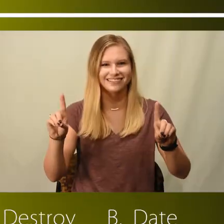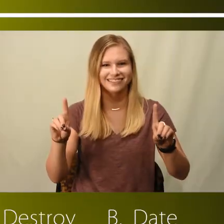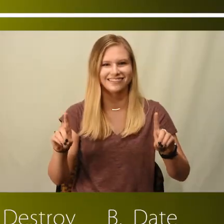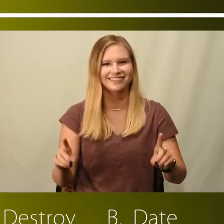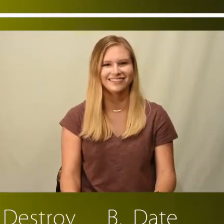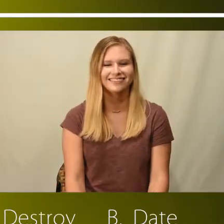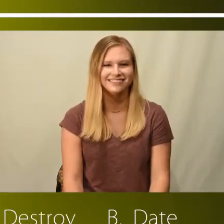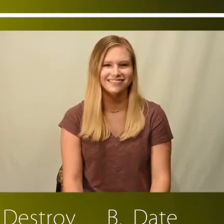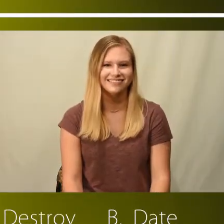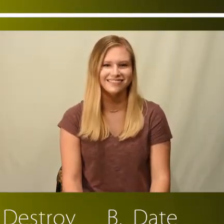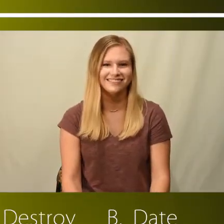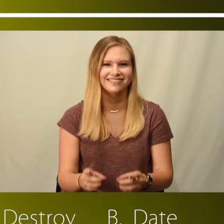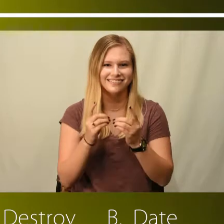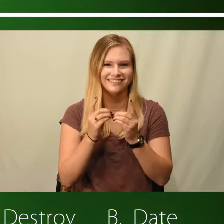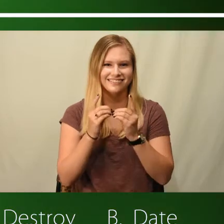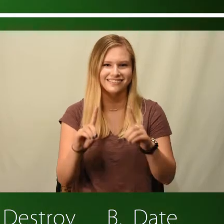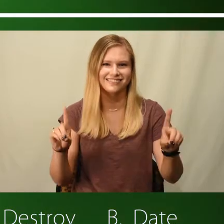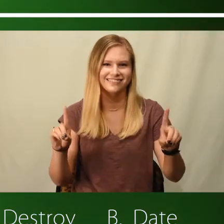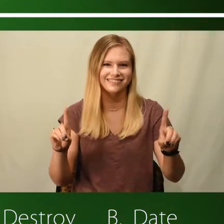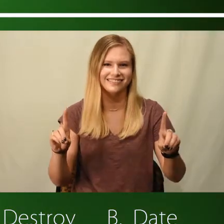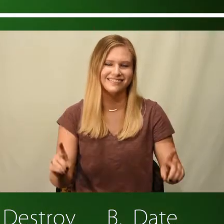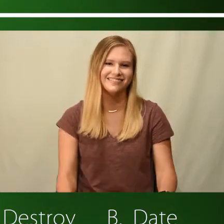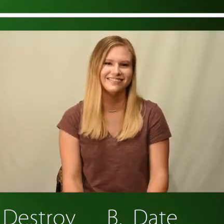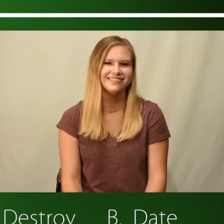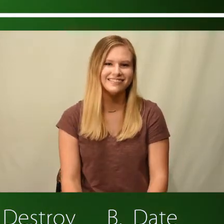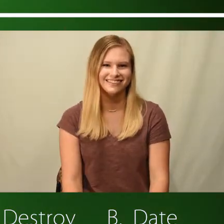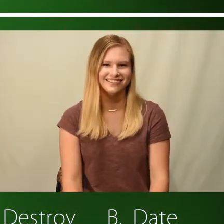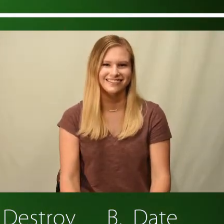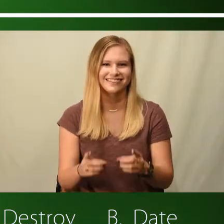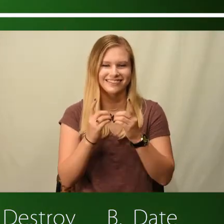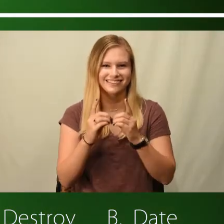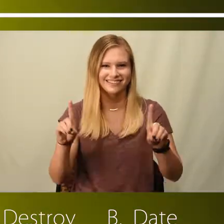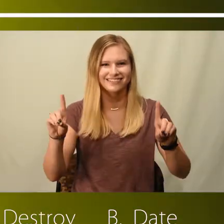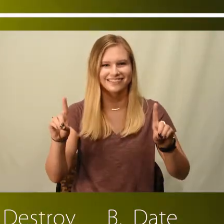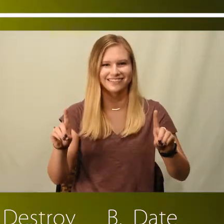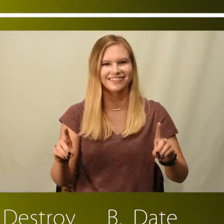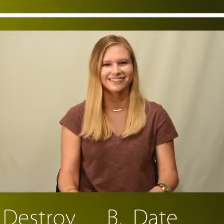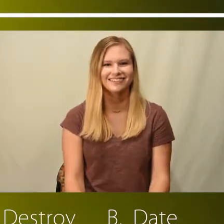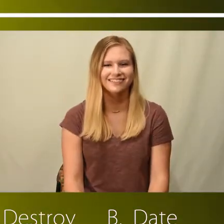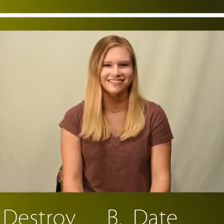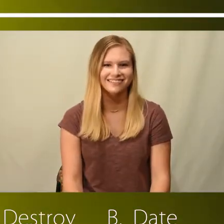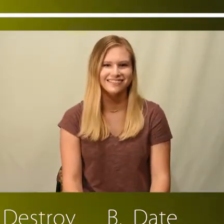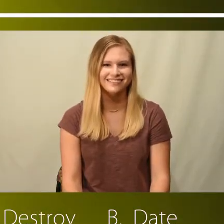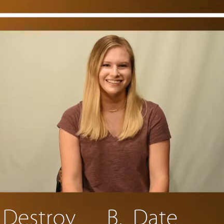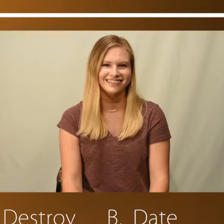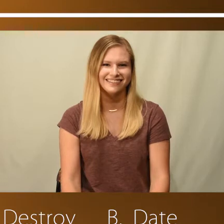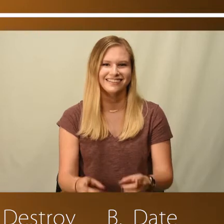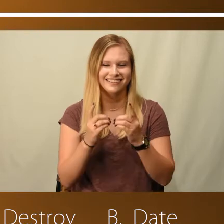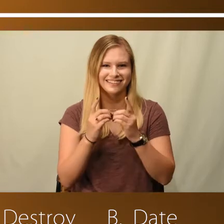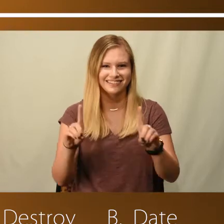Destroy. Diarrhea. Wow, these options do not sound good. I'm not getting the diarrhea vibe.